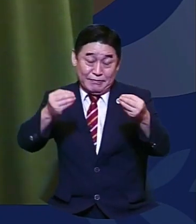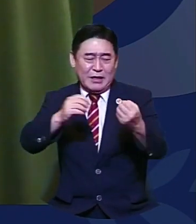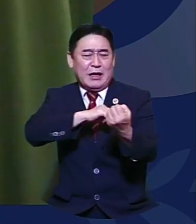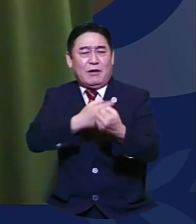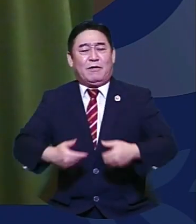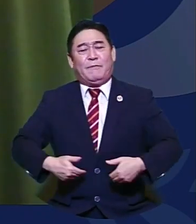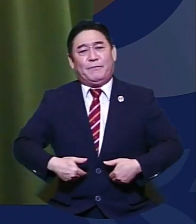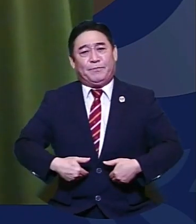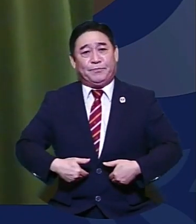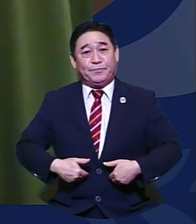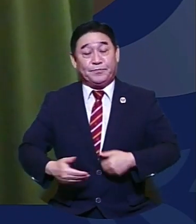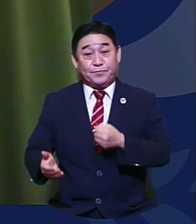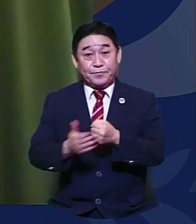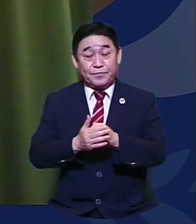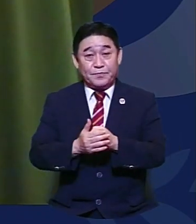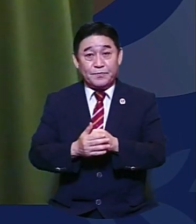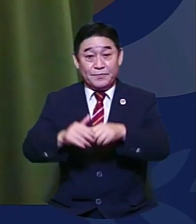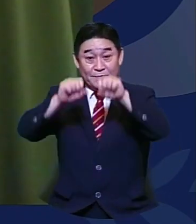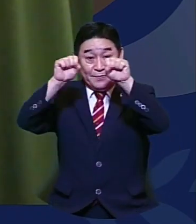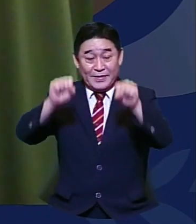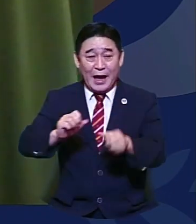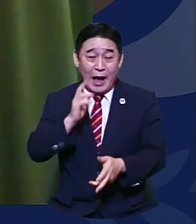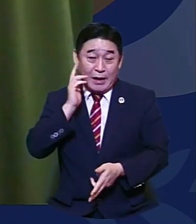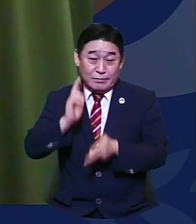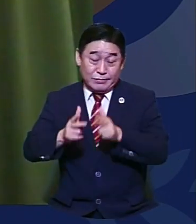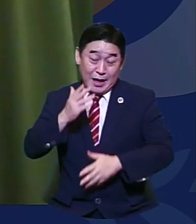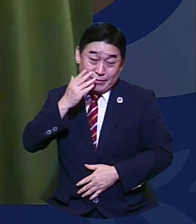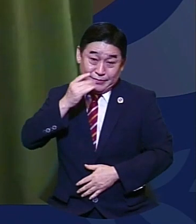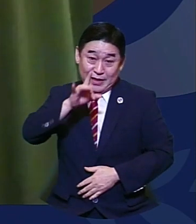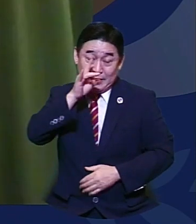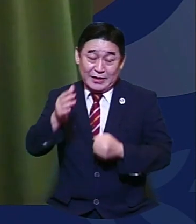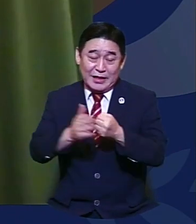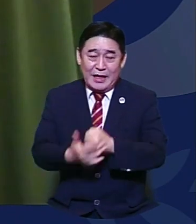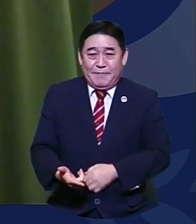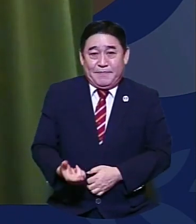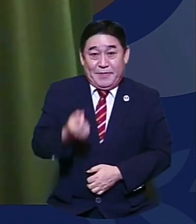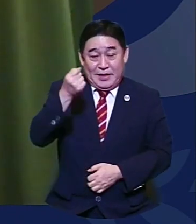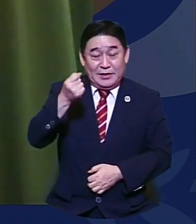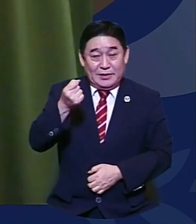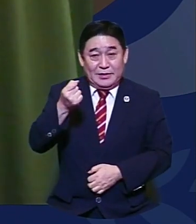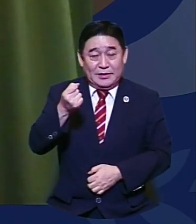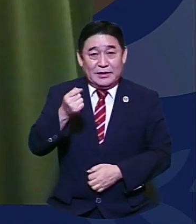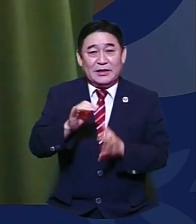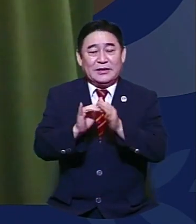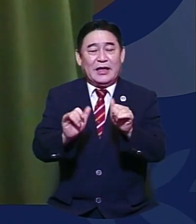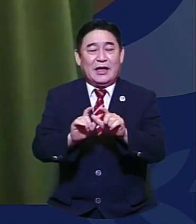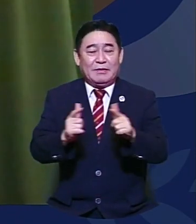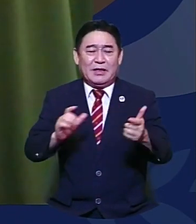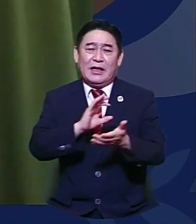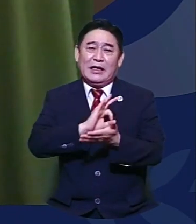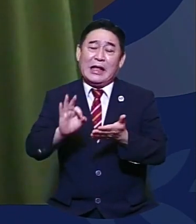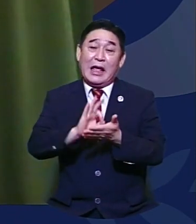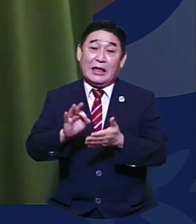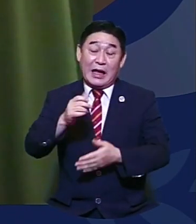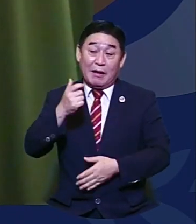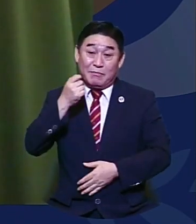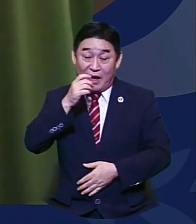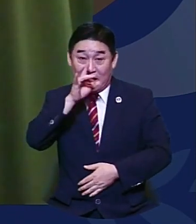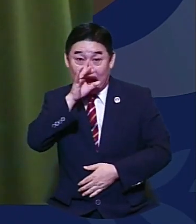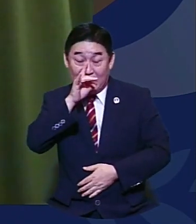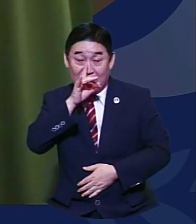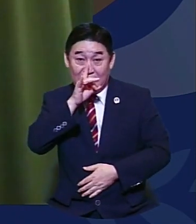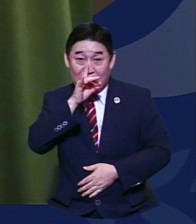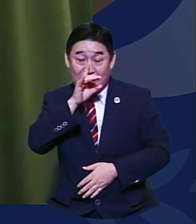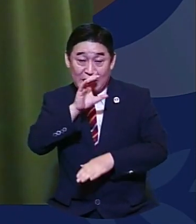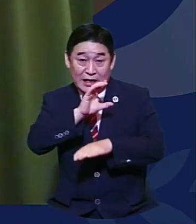have their systems in place to provide them quickly enough and to enough people. And on the cybersecurity side, it seems